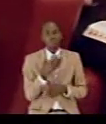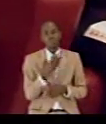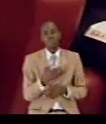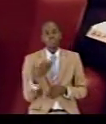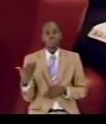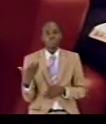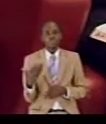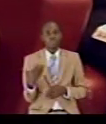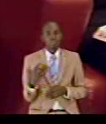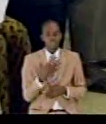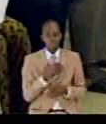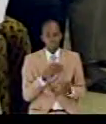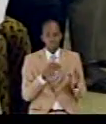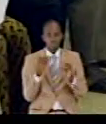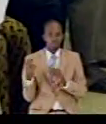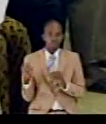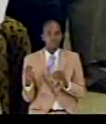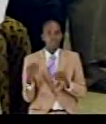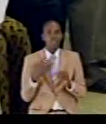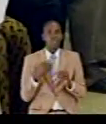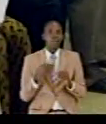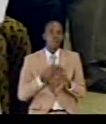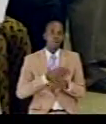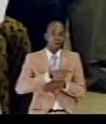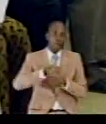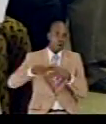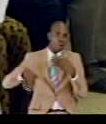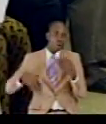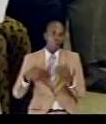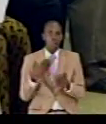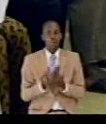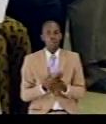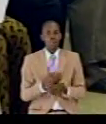Put your name there and tell me all.